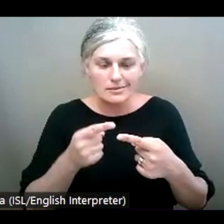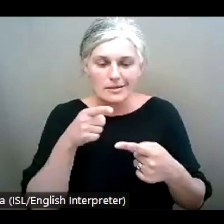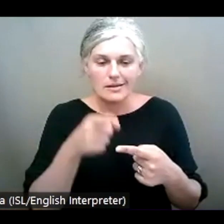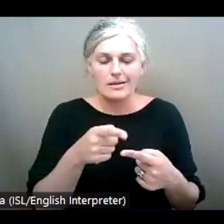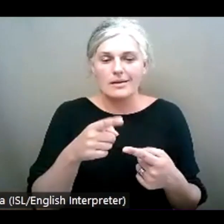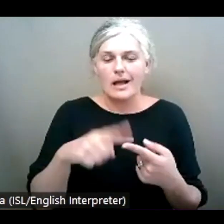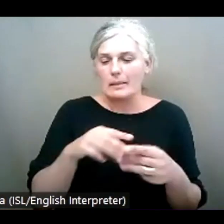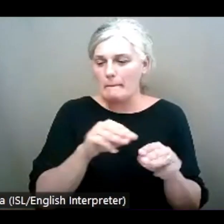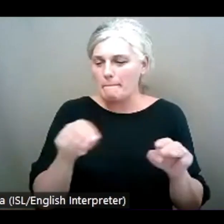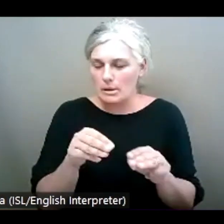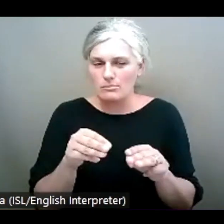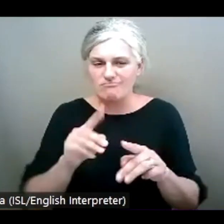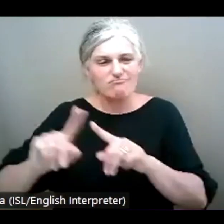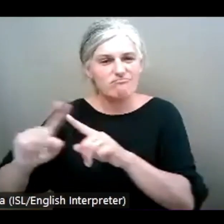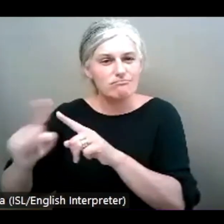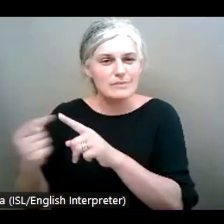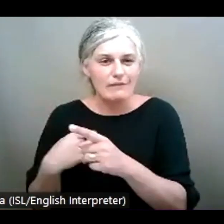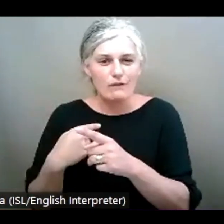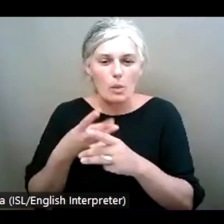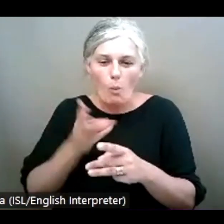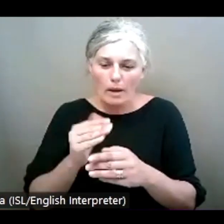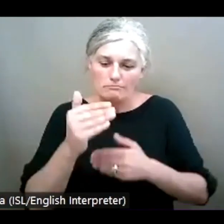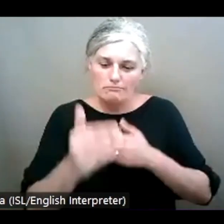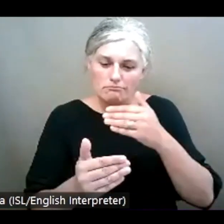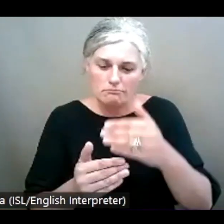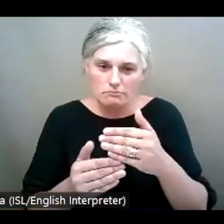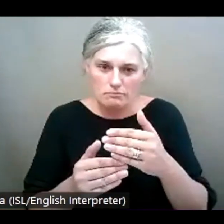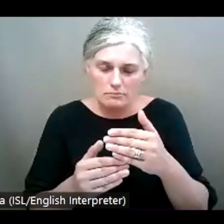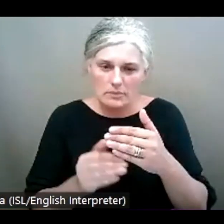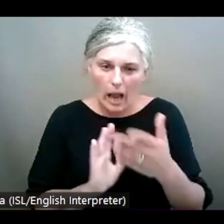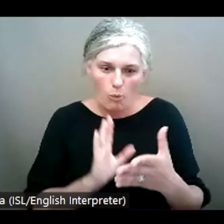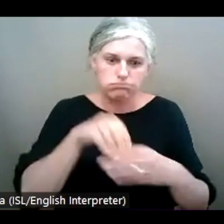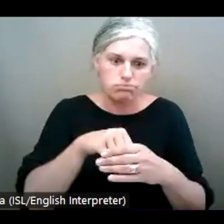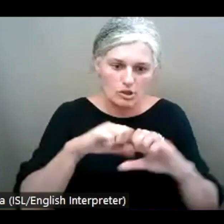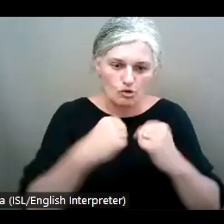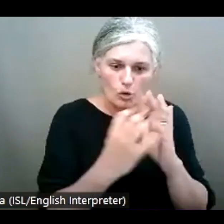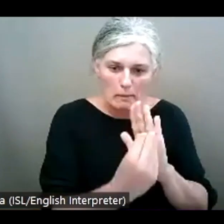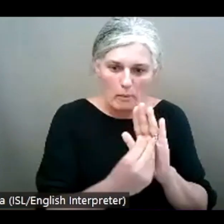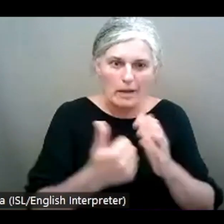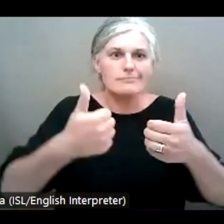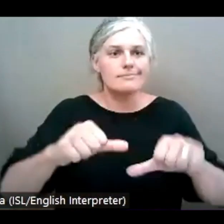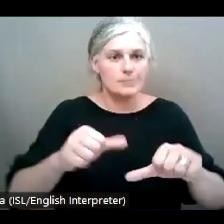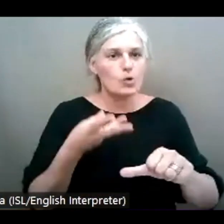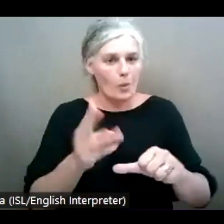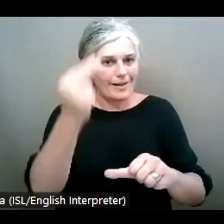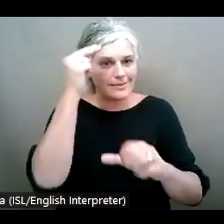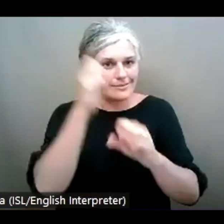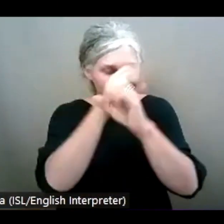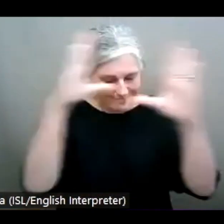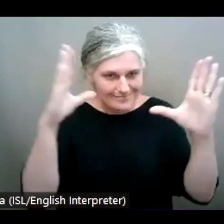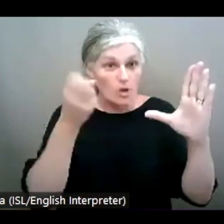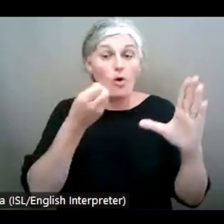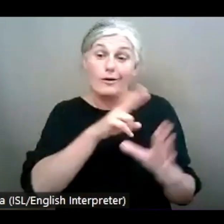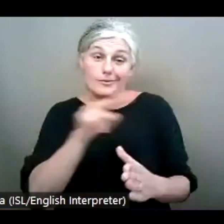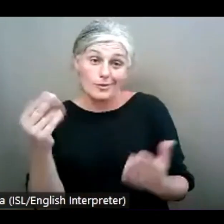And people are all at different paces with the social model, but essentially you get it or you don't get it.